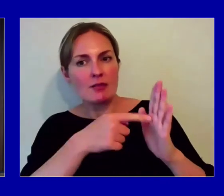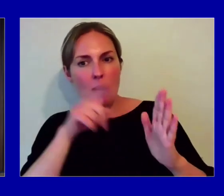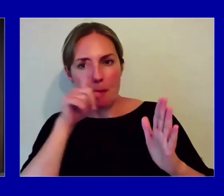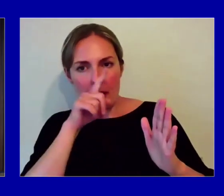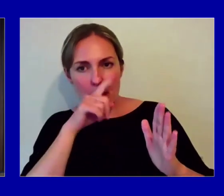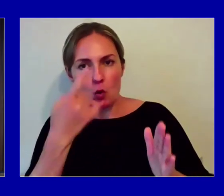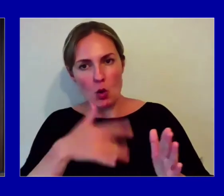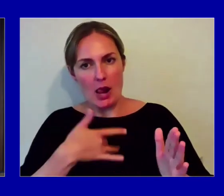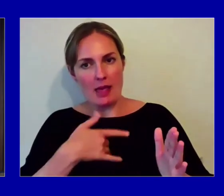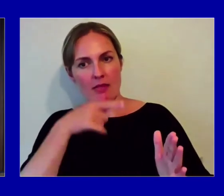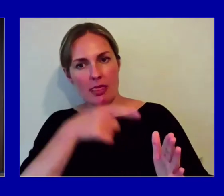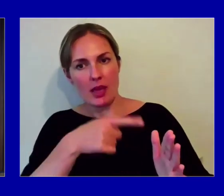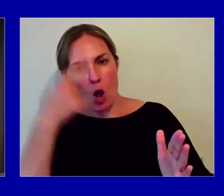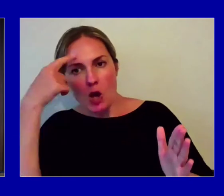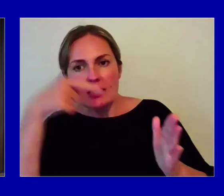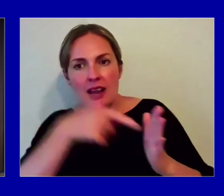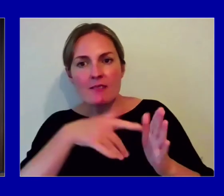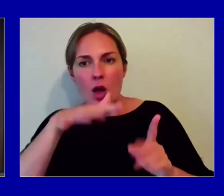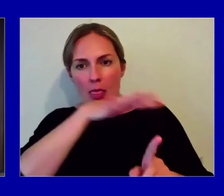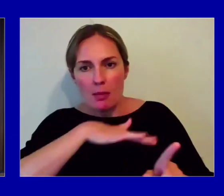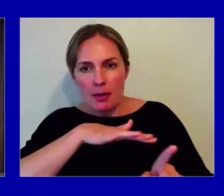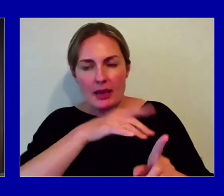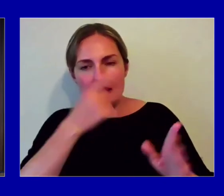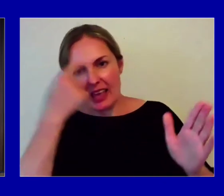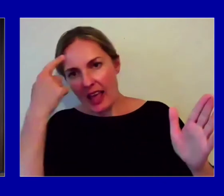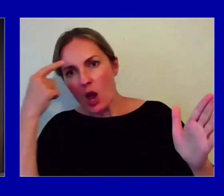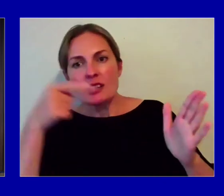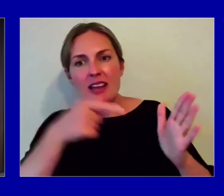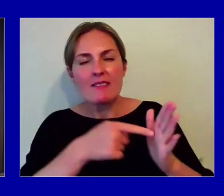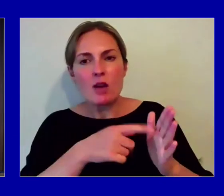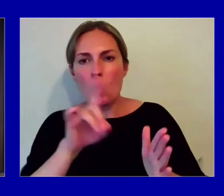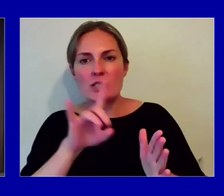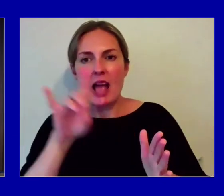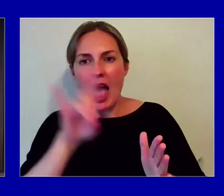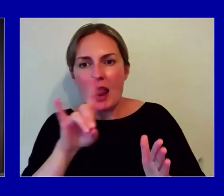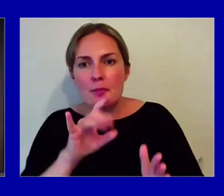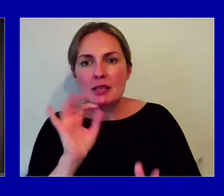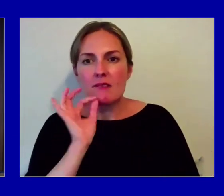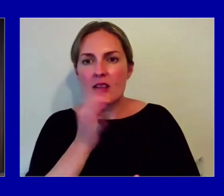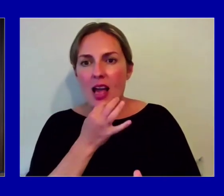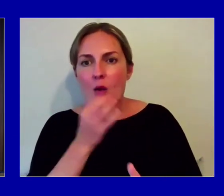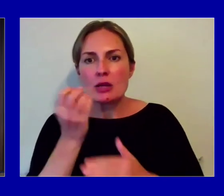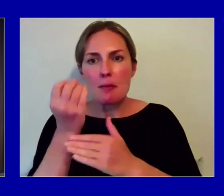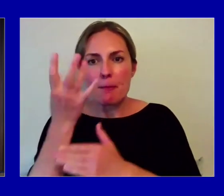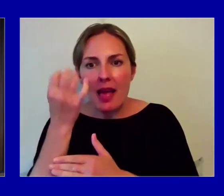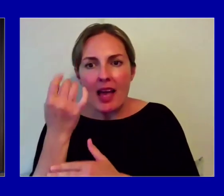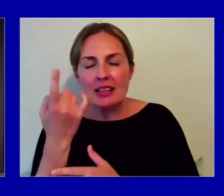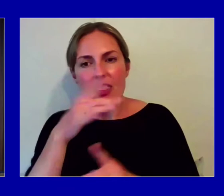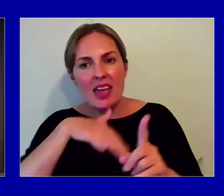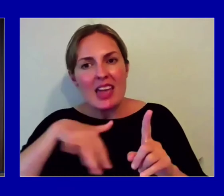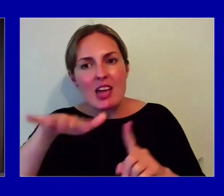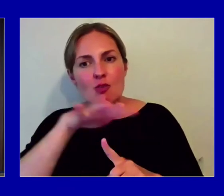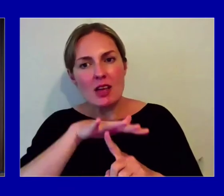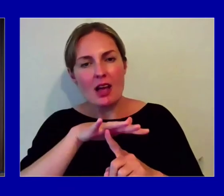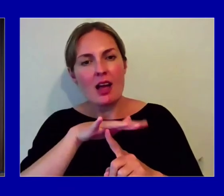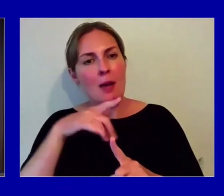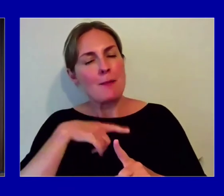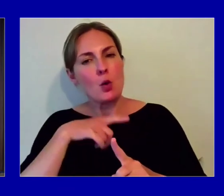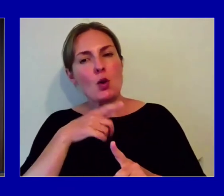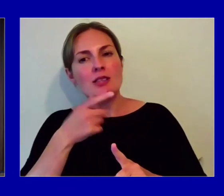or the, you know, the plants and the animals that always has to give reference to a particular place or a water, a living waters.